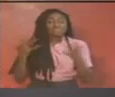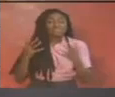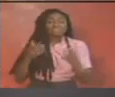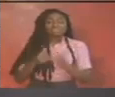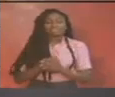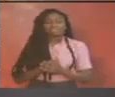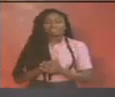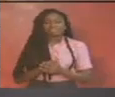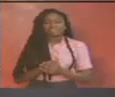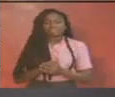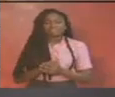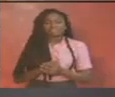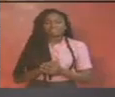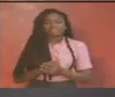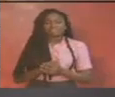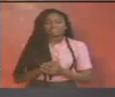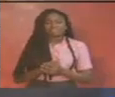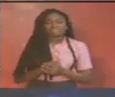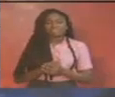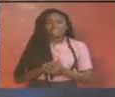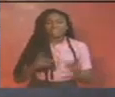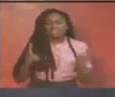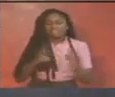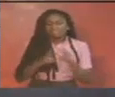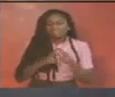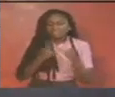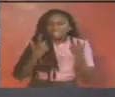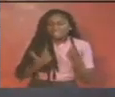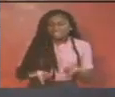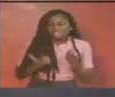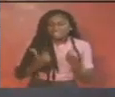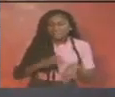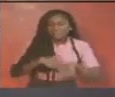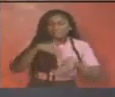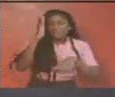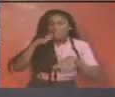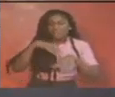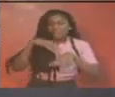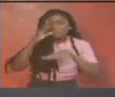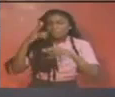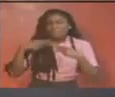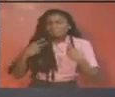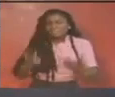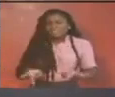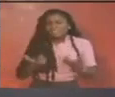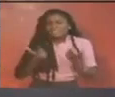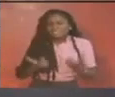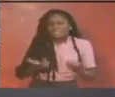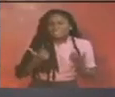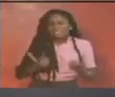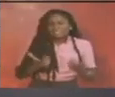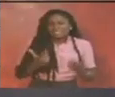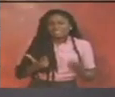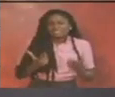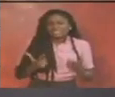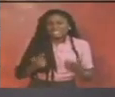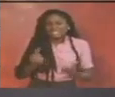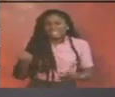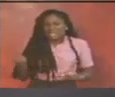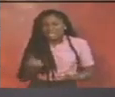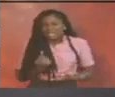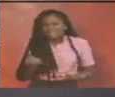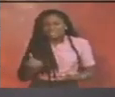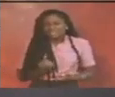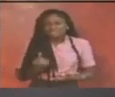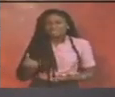mild, moderate, or severe. So in our case, most of us experienced mild symptoms, mild noticeable symptoms,